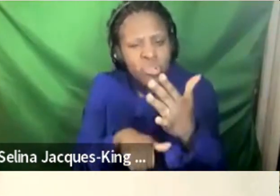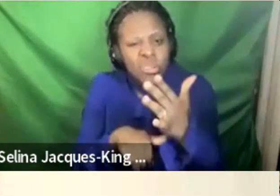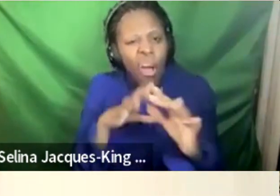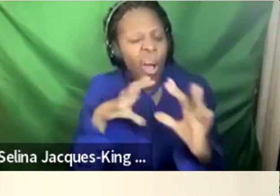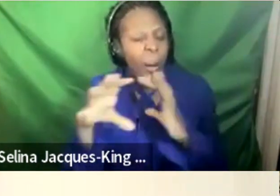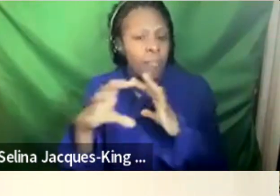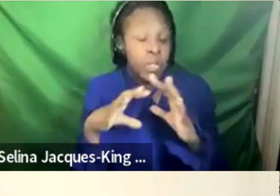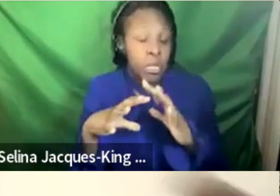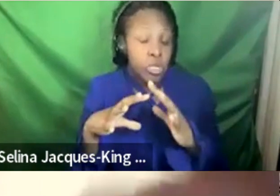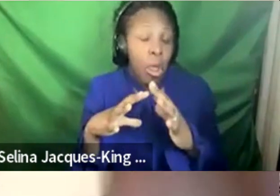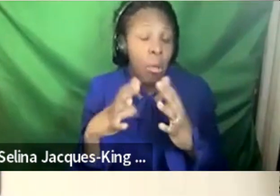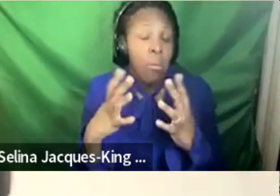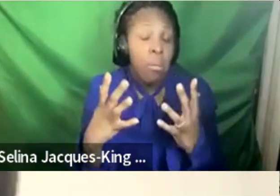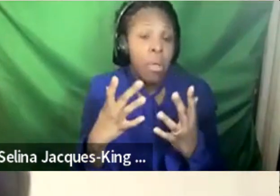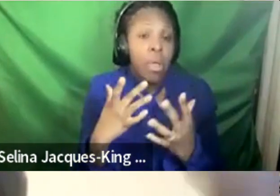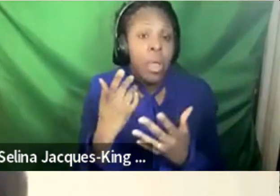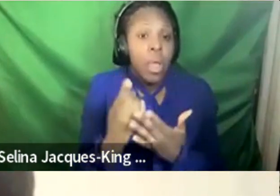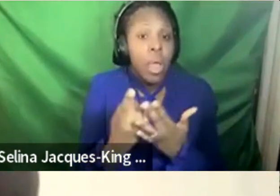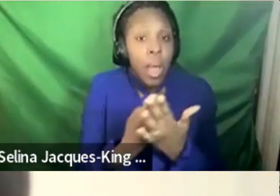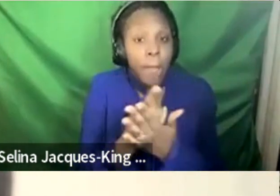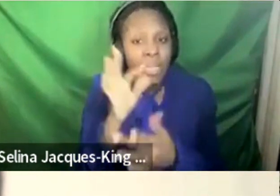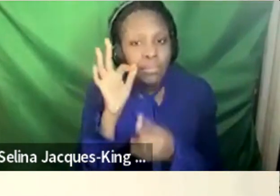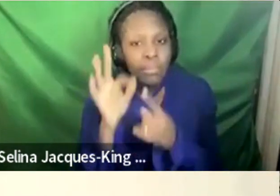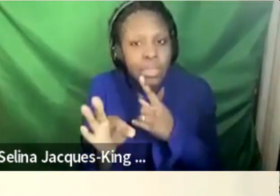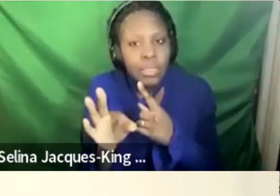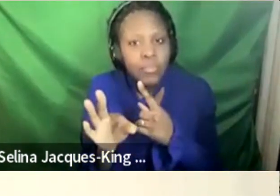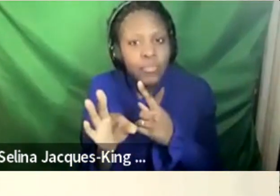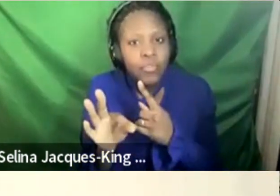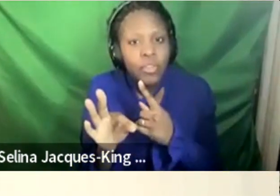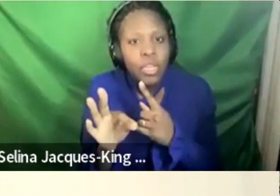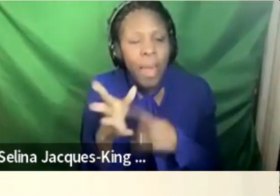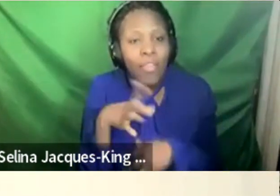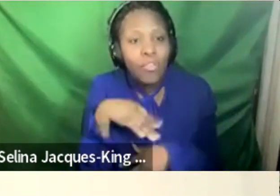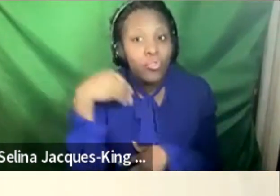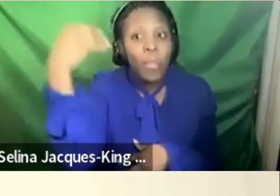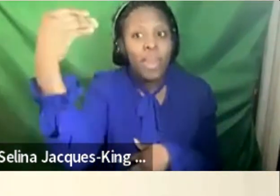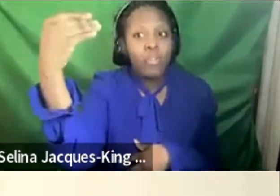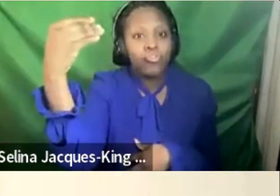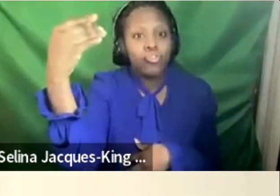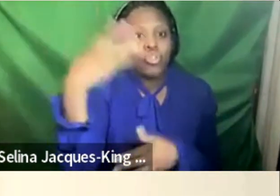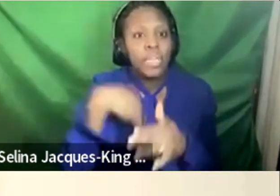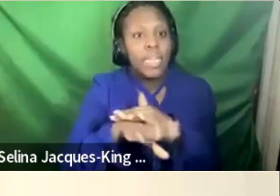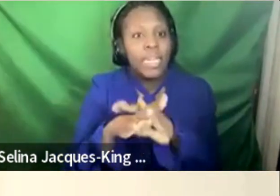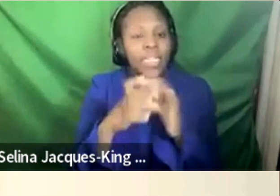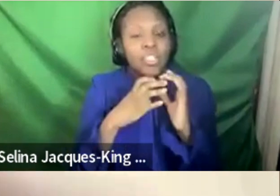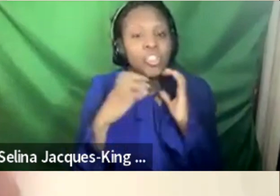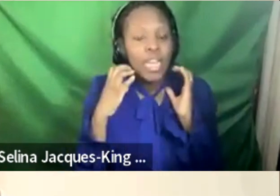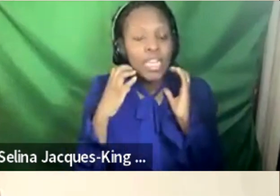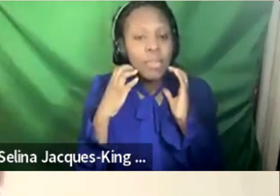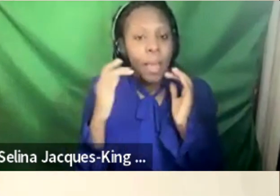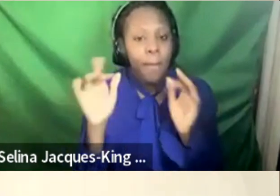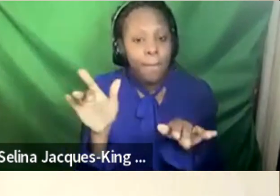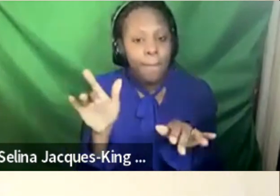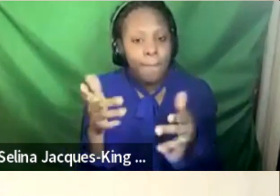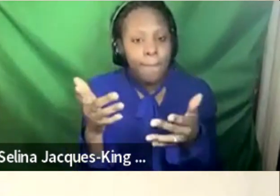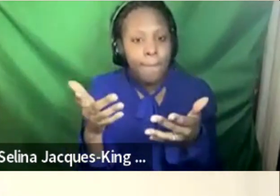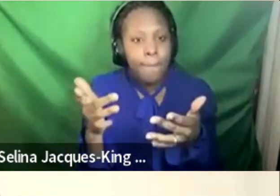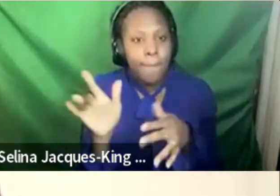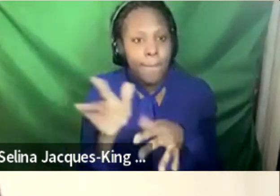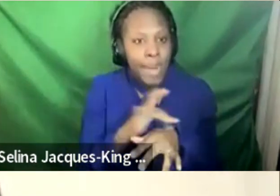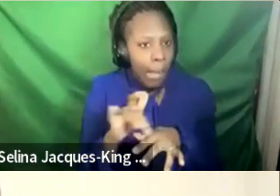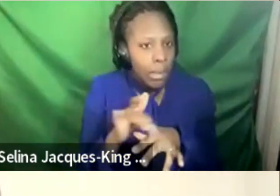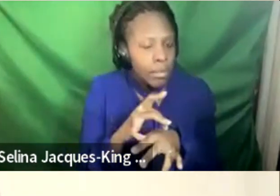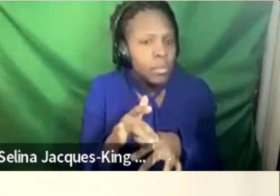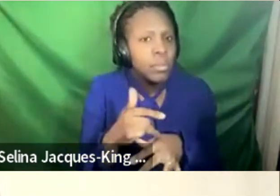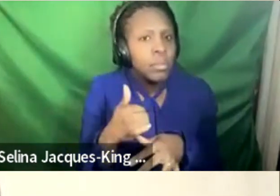ask / start conversation, whatever, about specifically the supernatural in